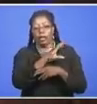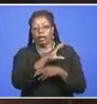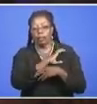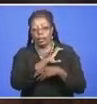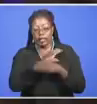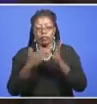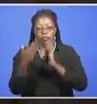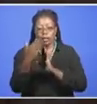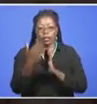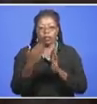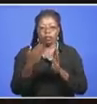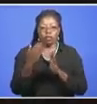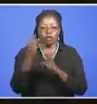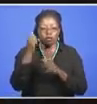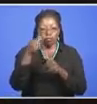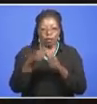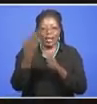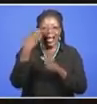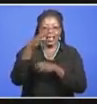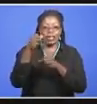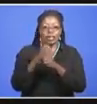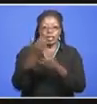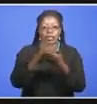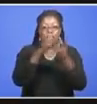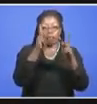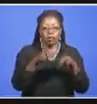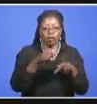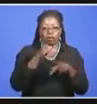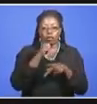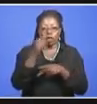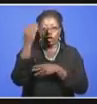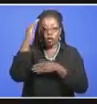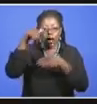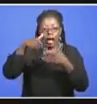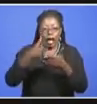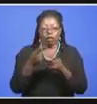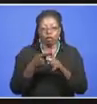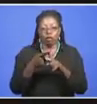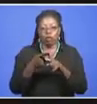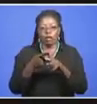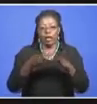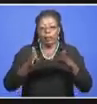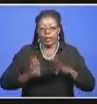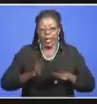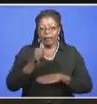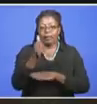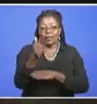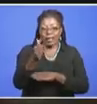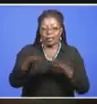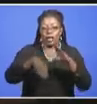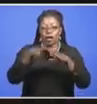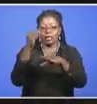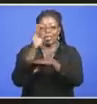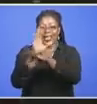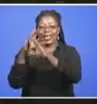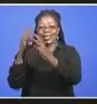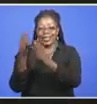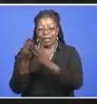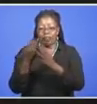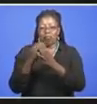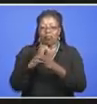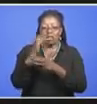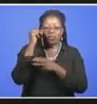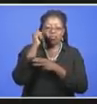year, some persons don't know how to behave themselves. They go out to a night spot to have fun, and then you look, they pulling